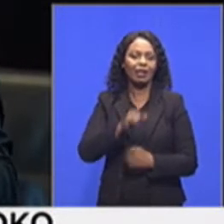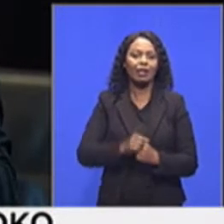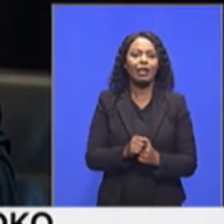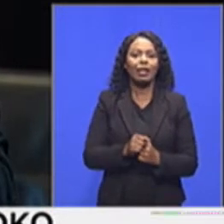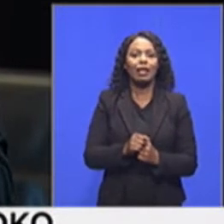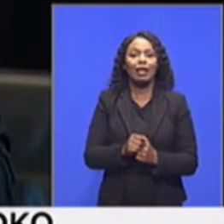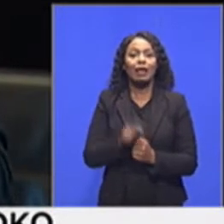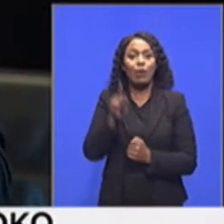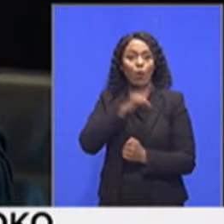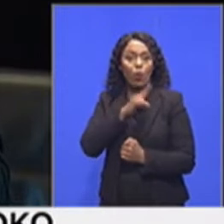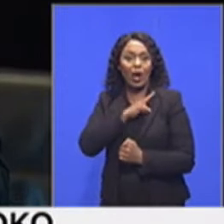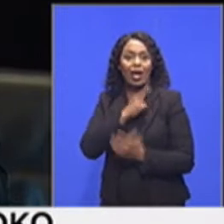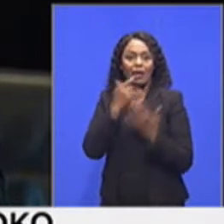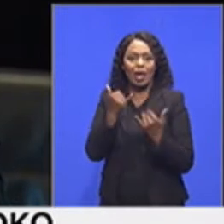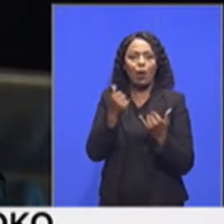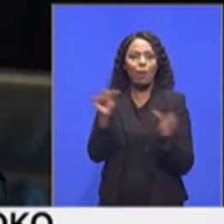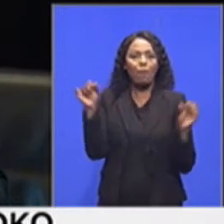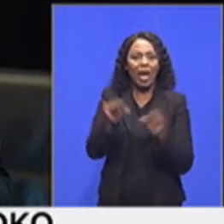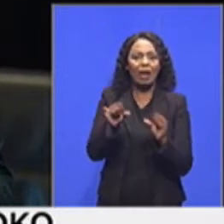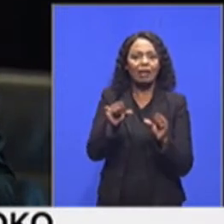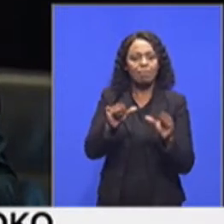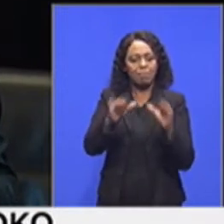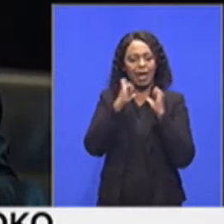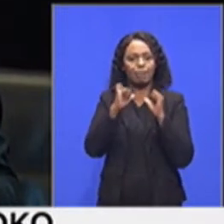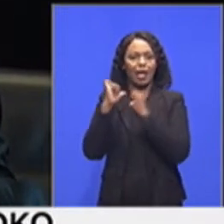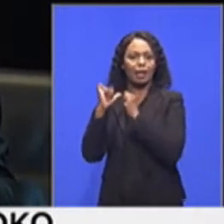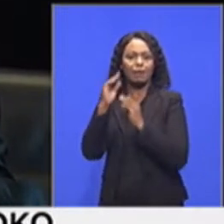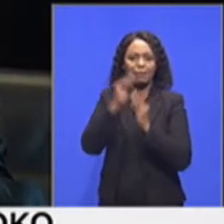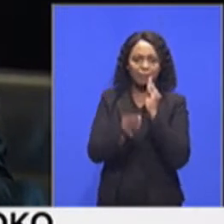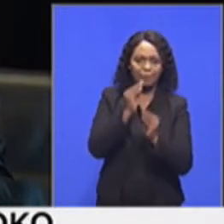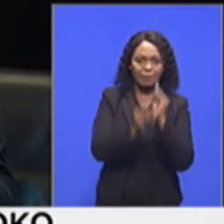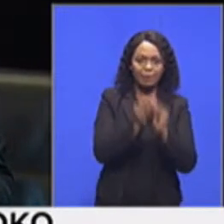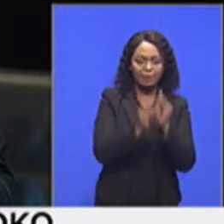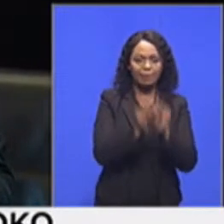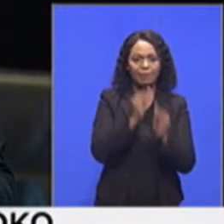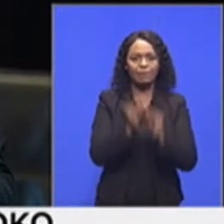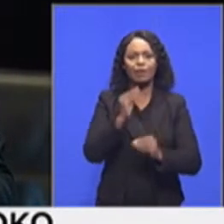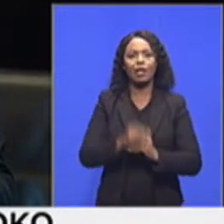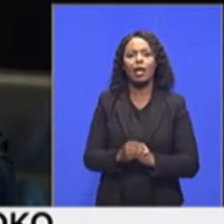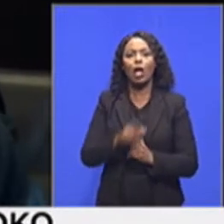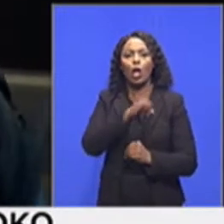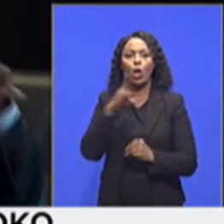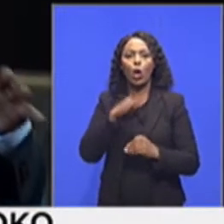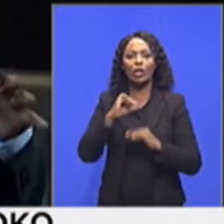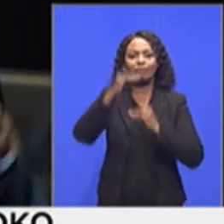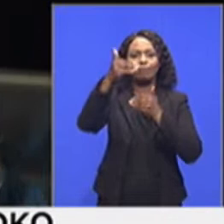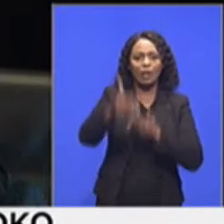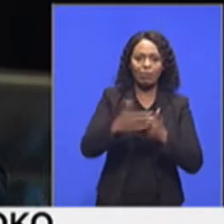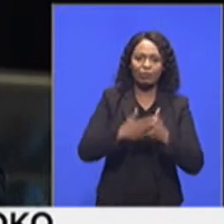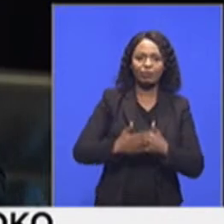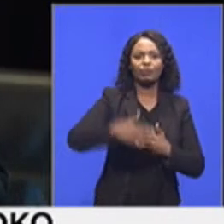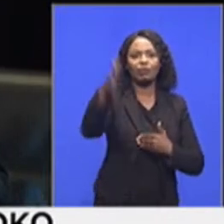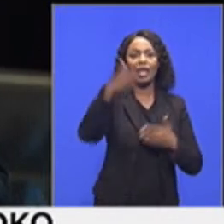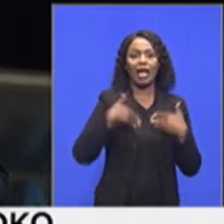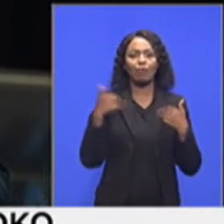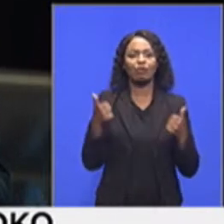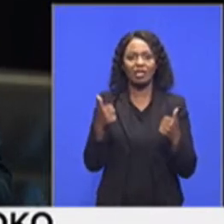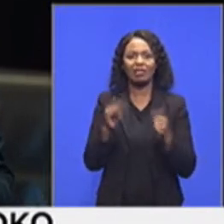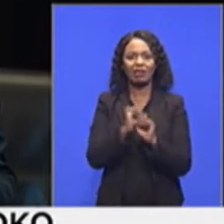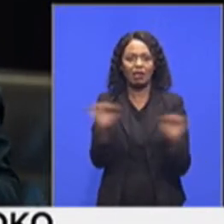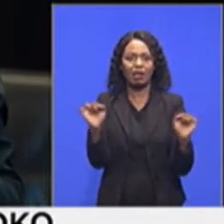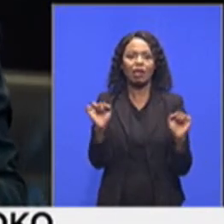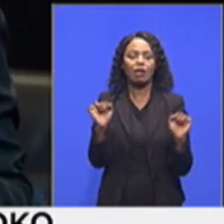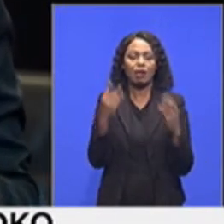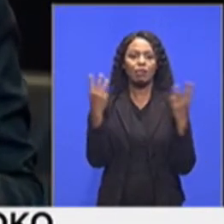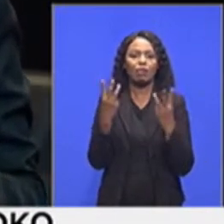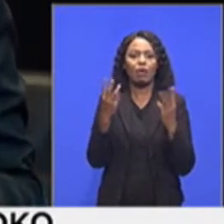to recovery and repair, I've also explained that, which relates to longer-term rehabilitation that will be factored into